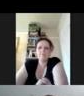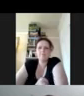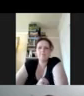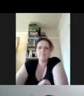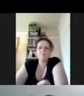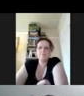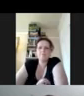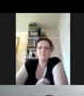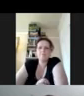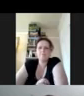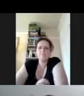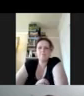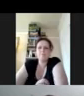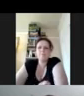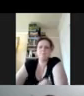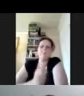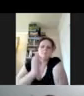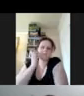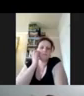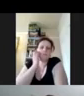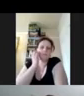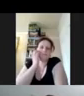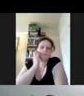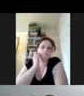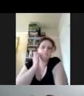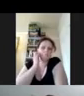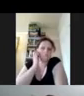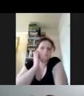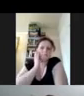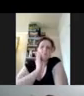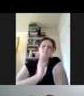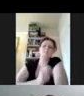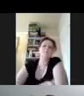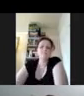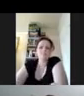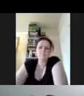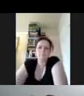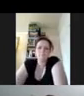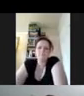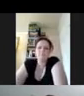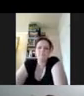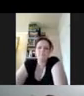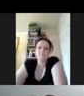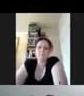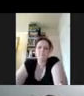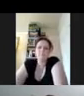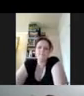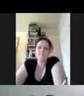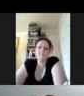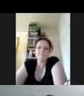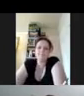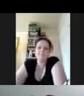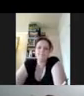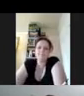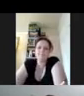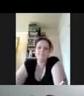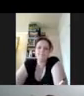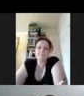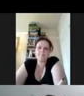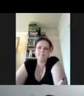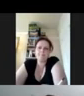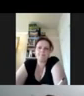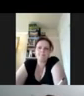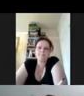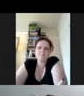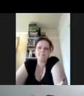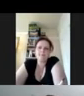is much harder to read. Ways to get around this are to use sort of more active listening strategies and really to listen into the tone of voice that somebody's trying